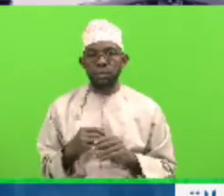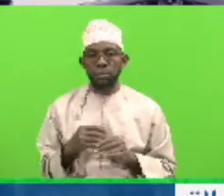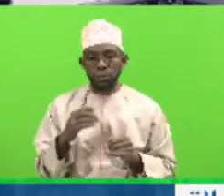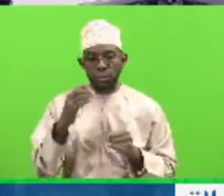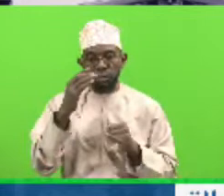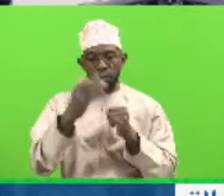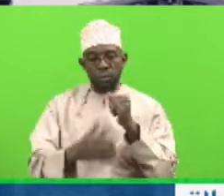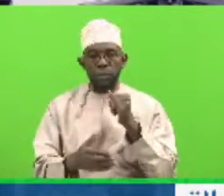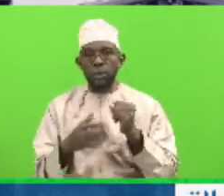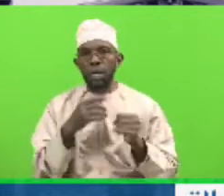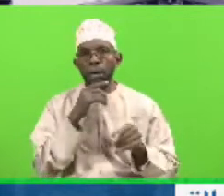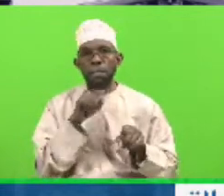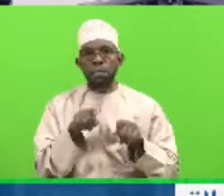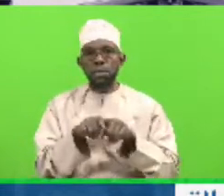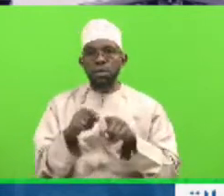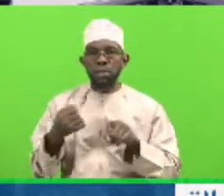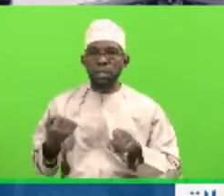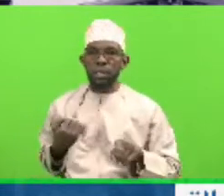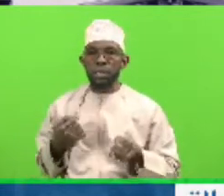Lastly, my brothers,